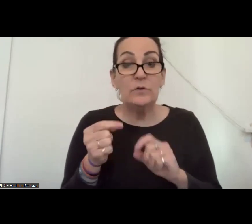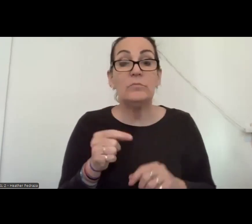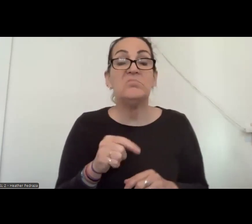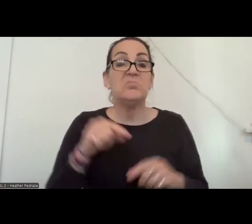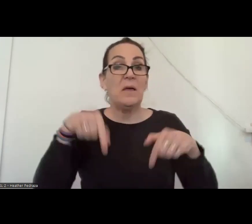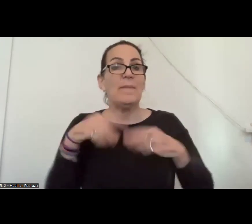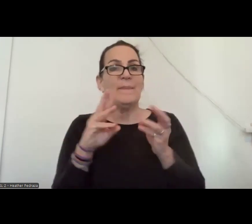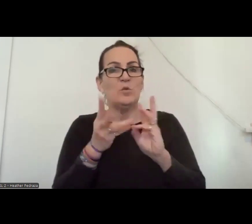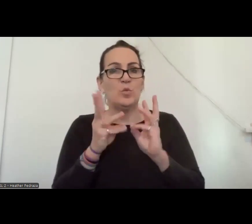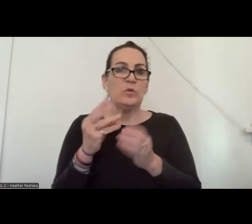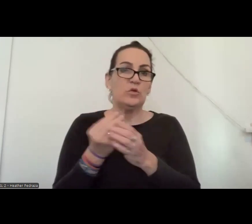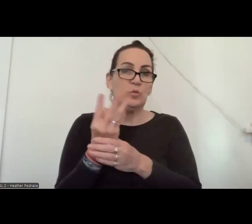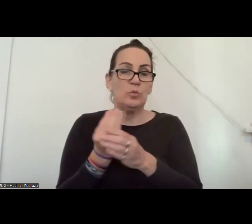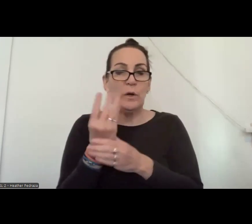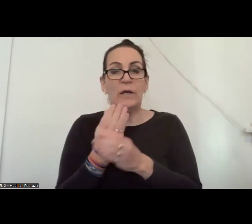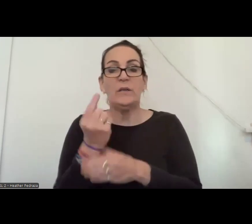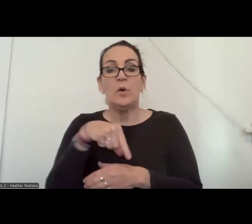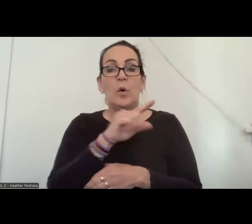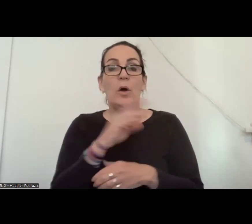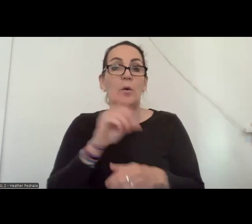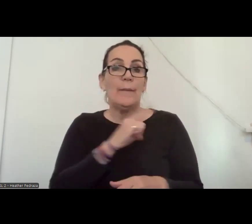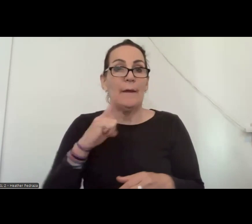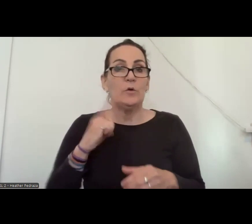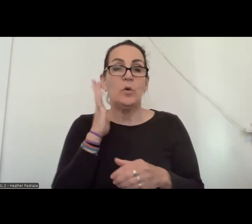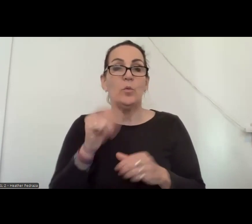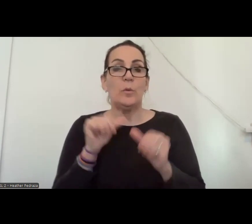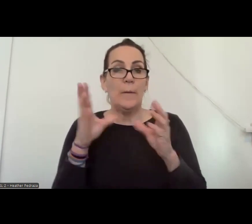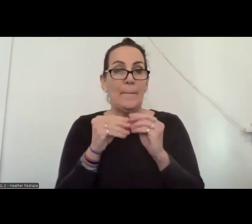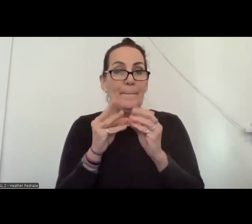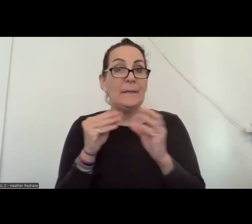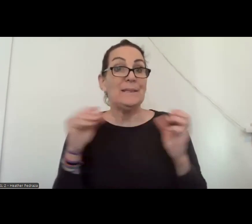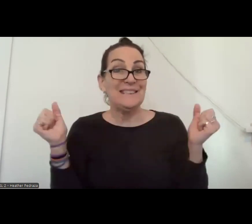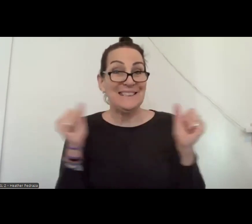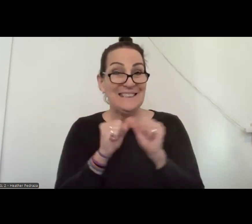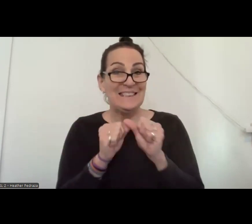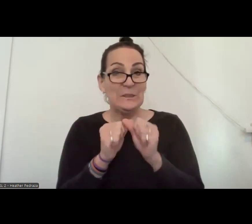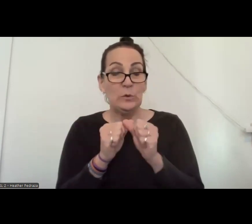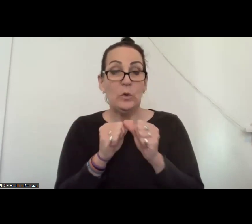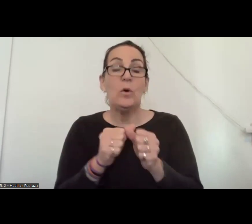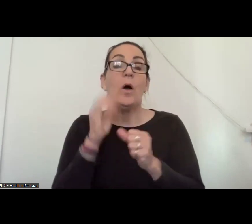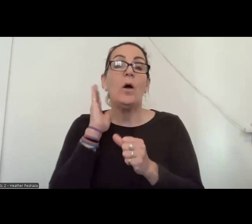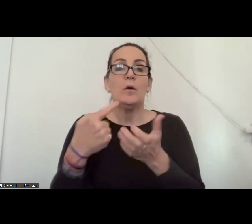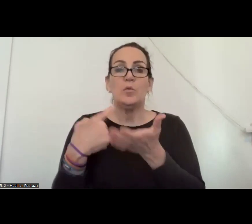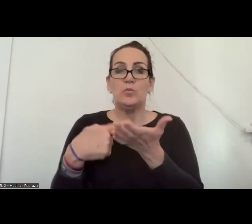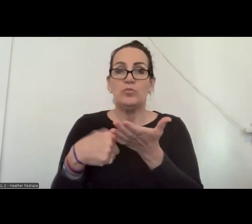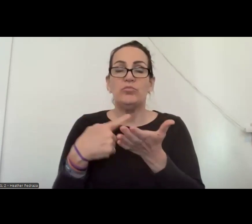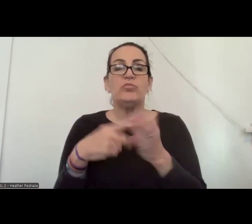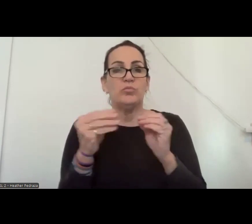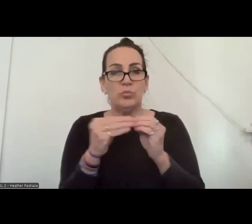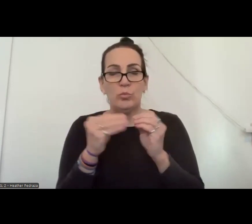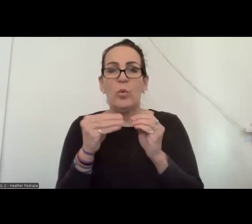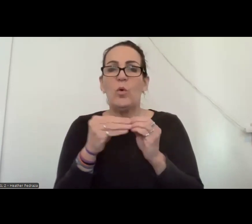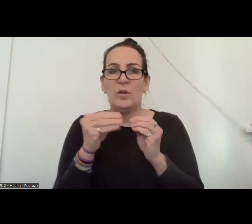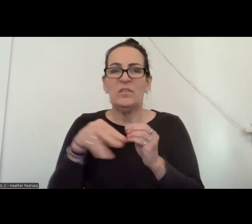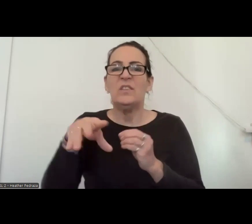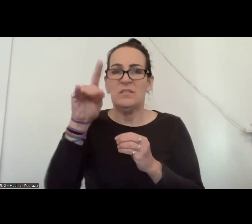on the budget. And we will talk more about it at the next meeting when things are more concrete by the next